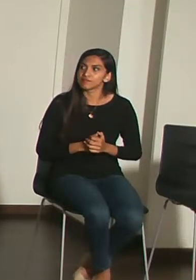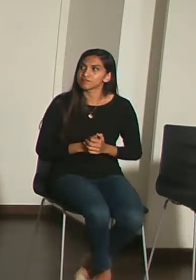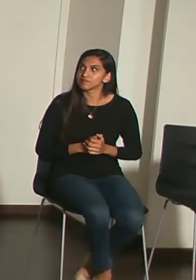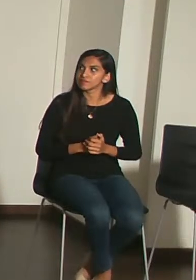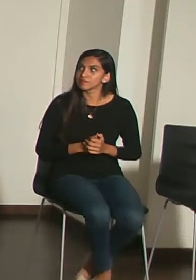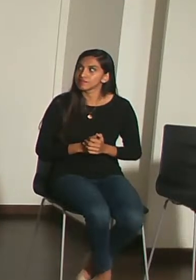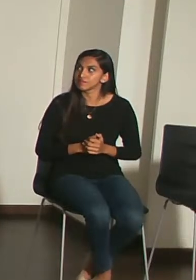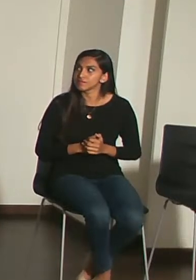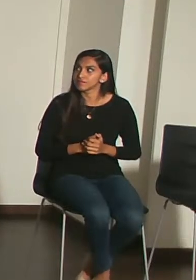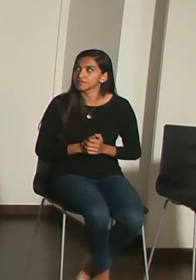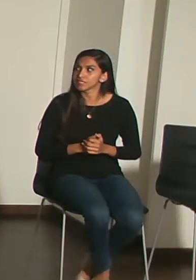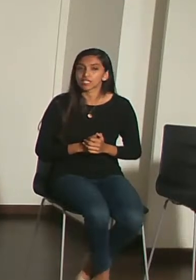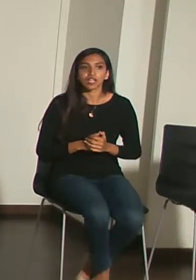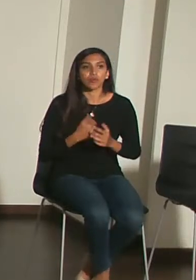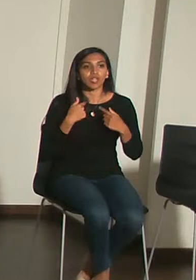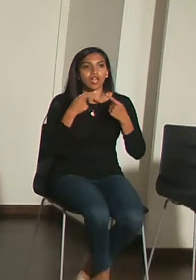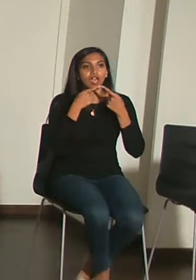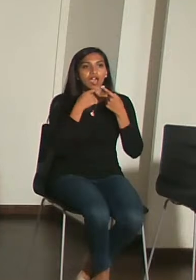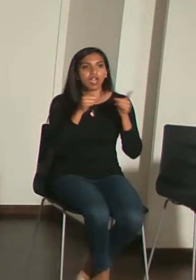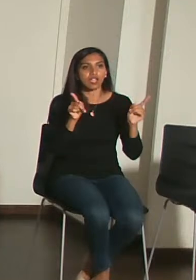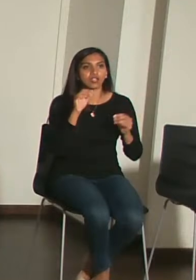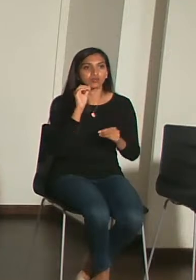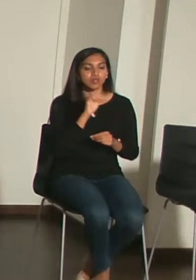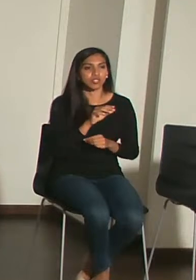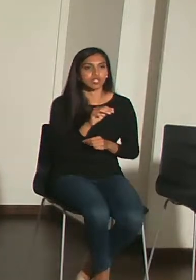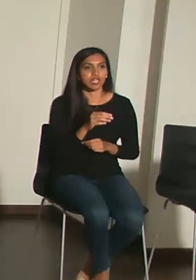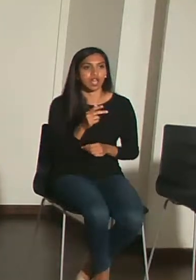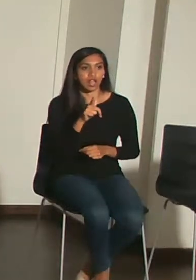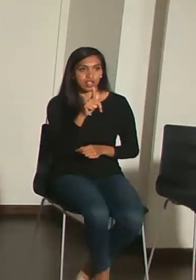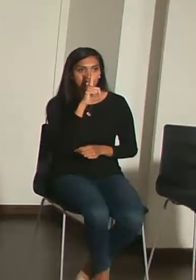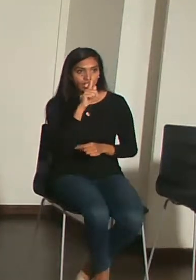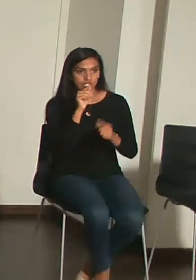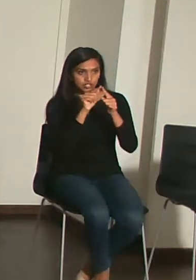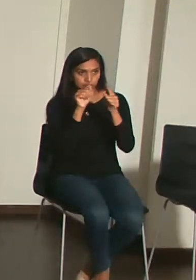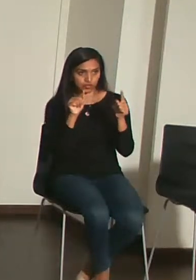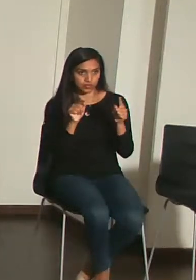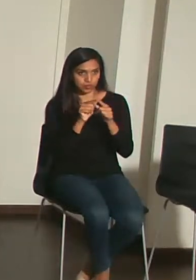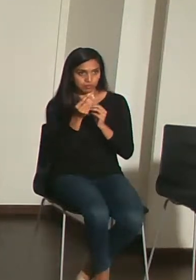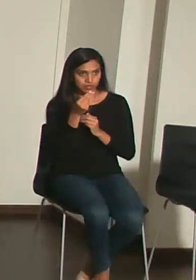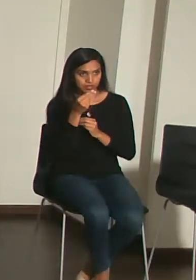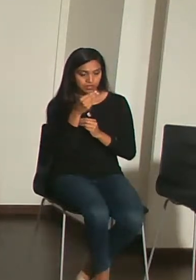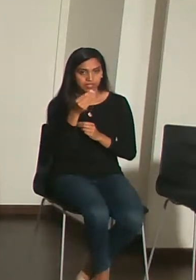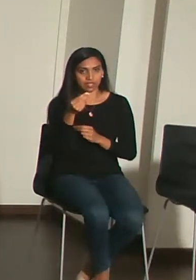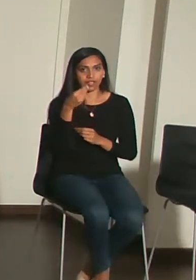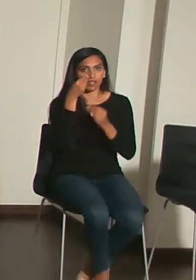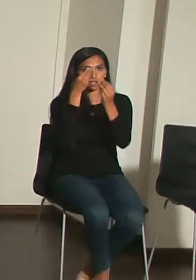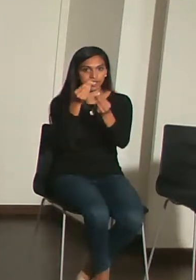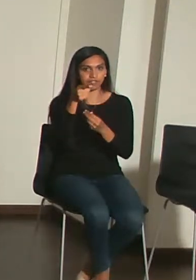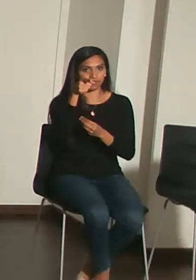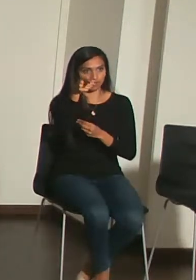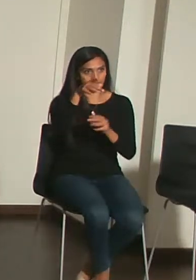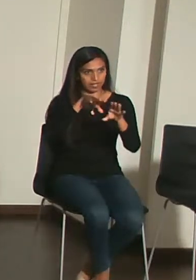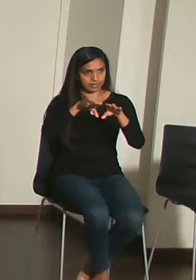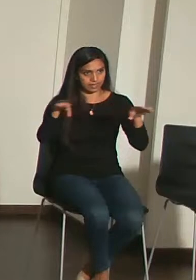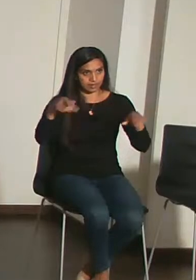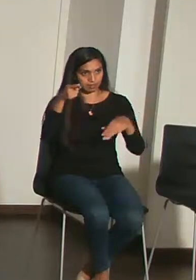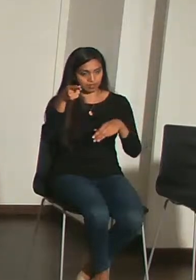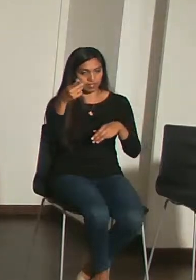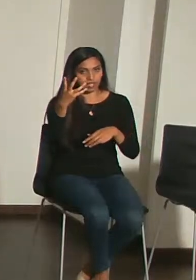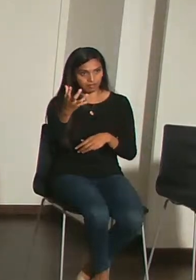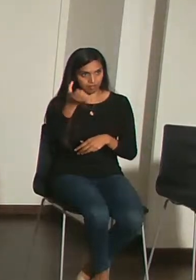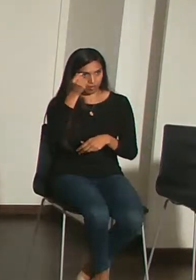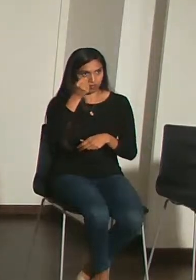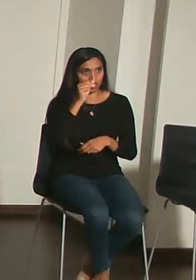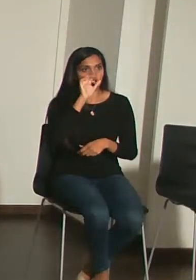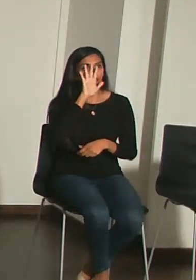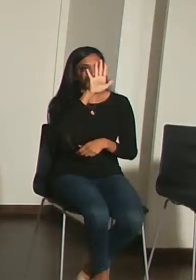some housekeeping announcements. Lunch coupons are available on the registration desk. Please collect your coupons. Lunch is being served on the